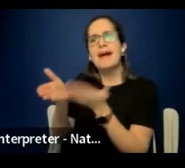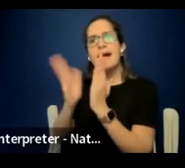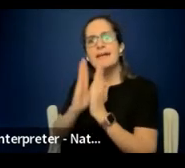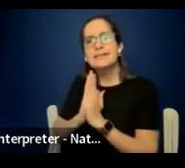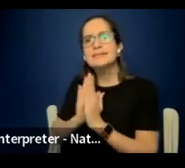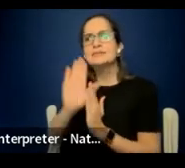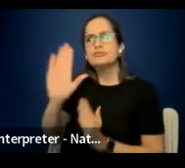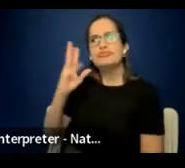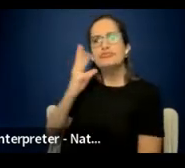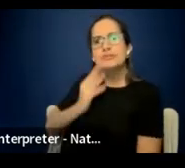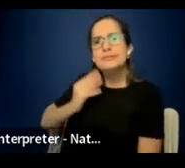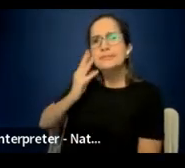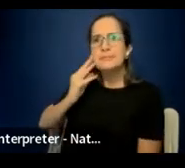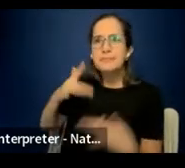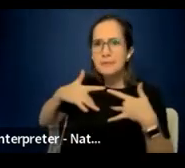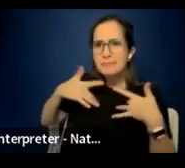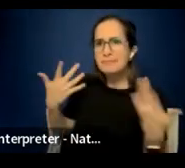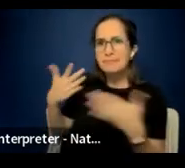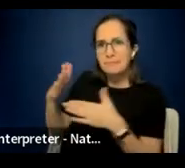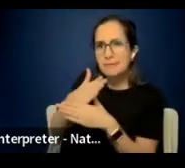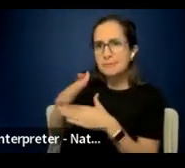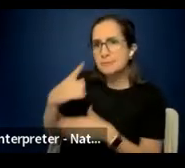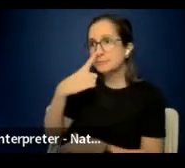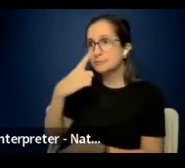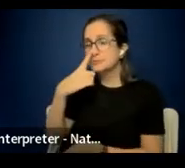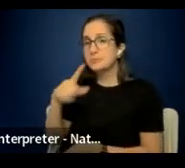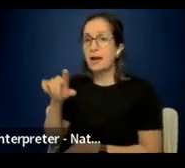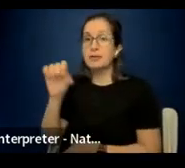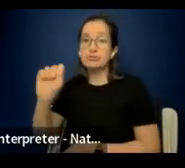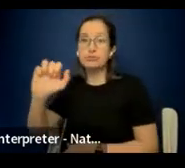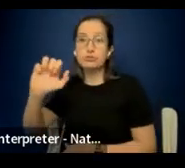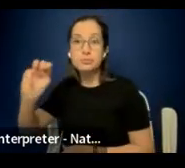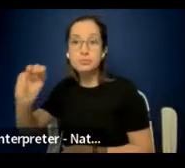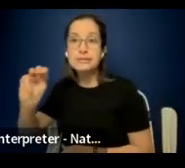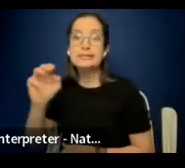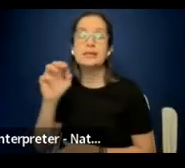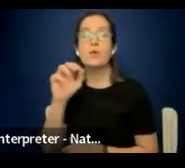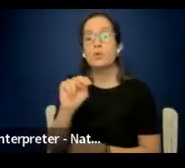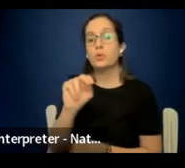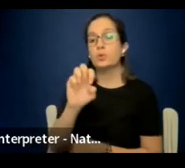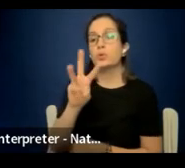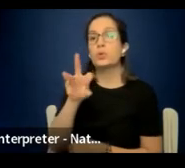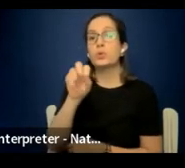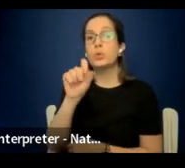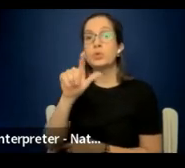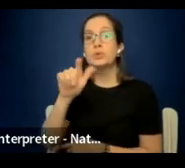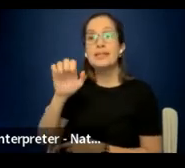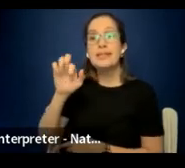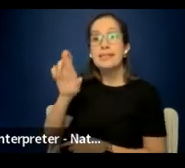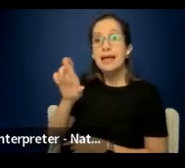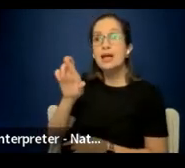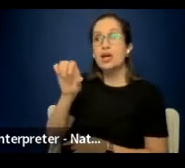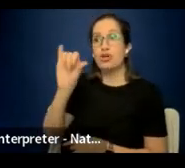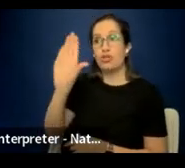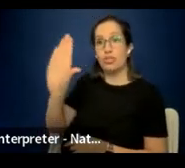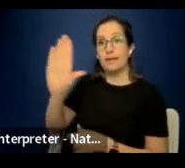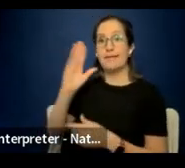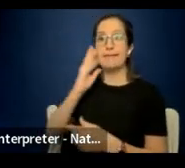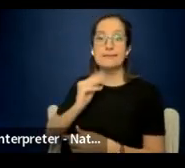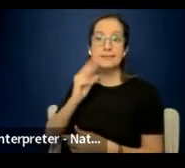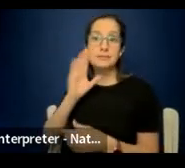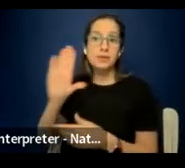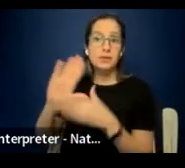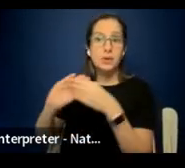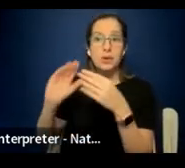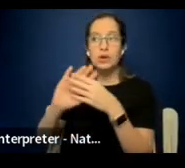their experiences, whether it's on your social media, whether it goes into a newsletter. It's a great way to sort of highlight volunteers and